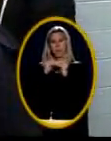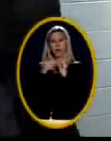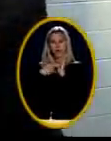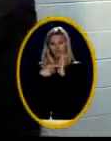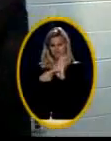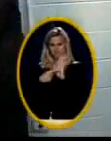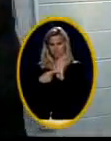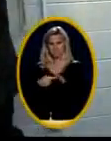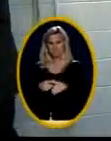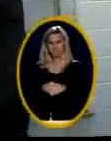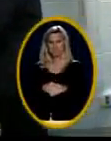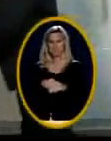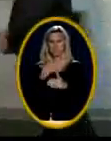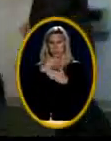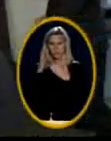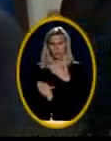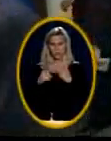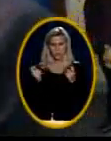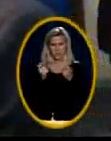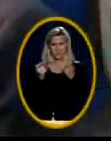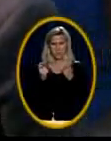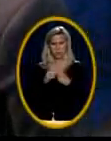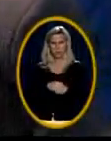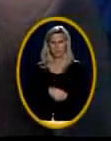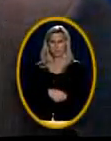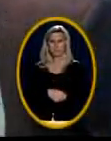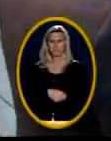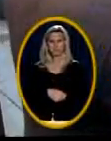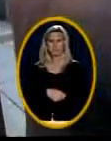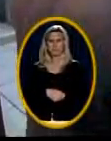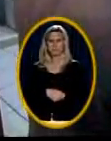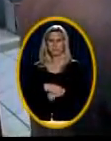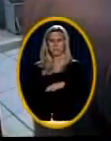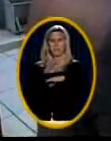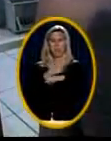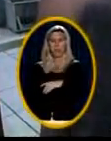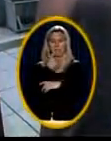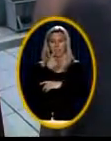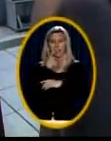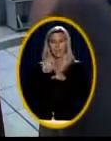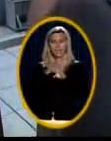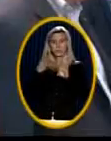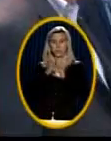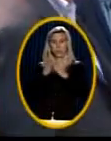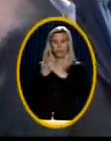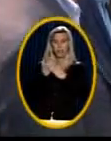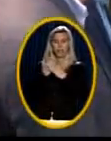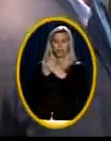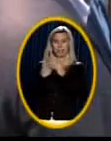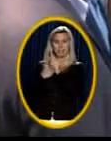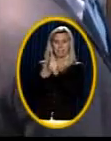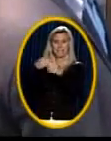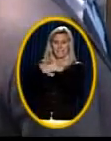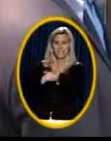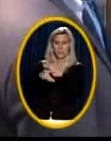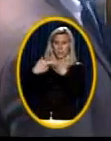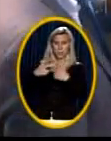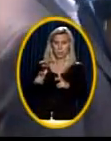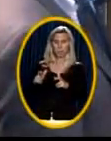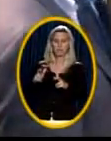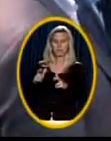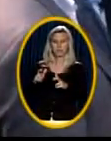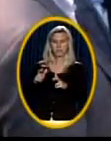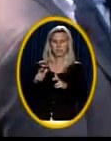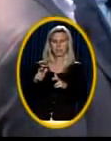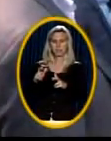unveiling to complete the ceremony here. You can see on the glass door leading into Firing Room 1, Norm and Bob are